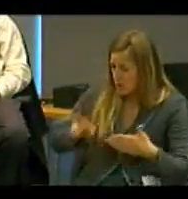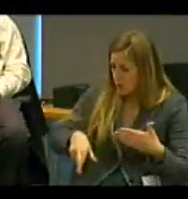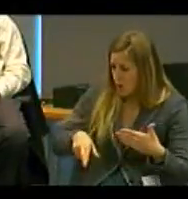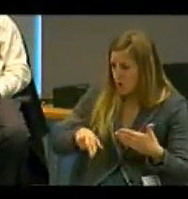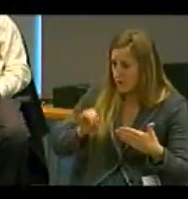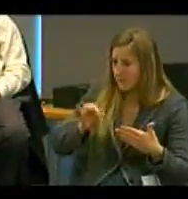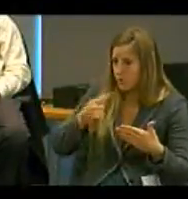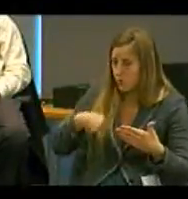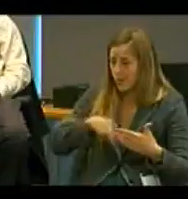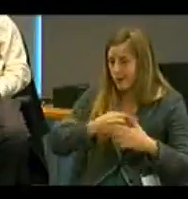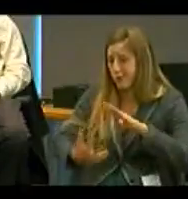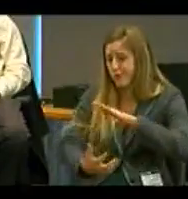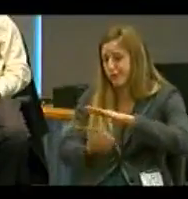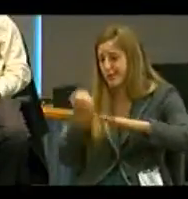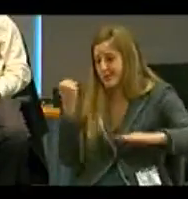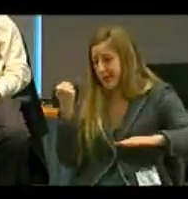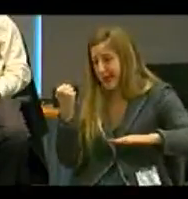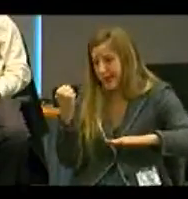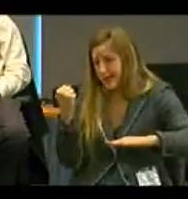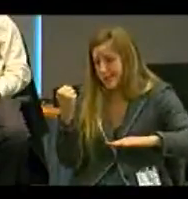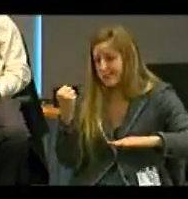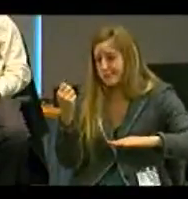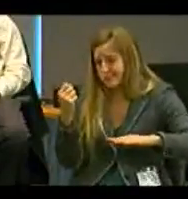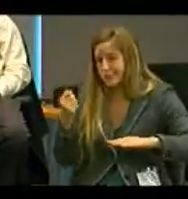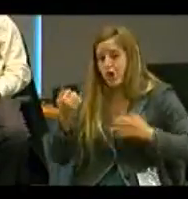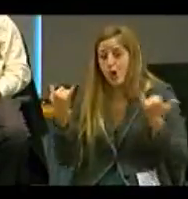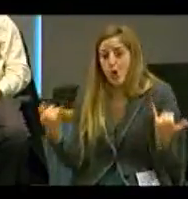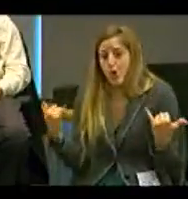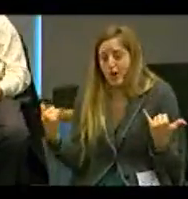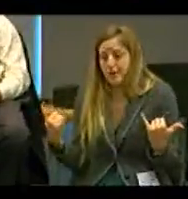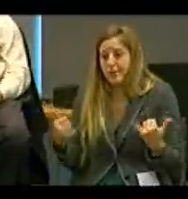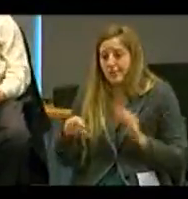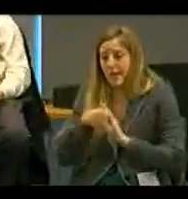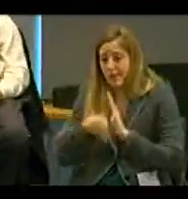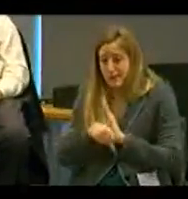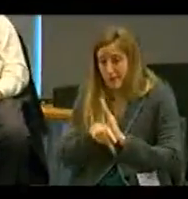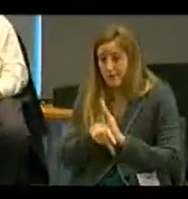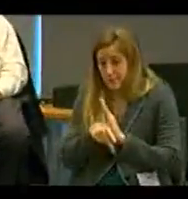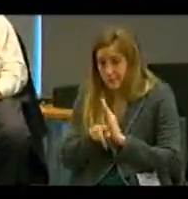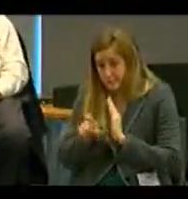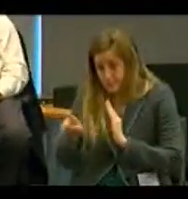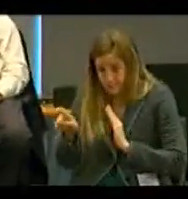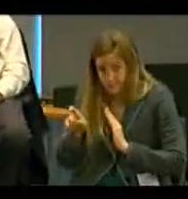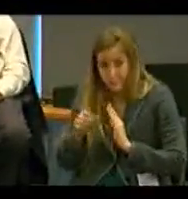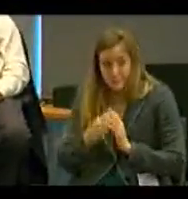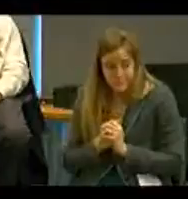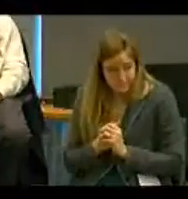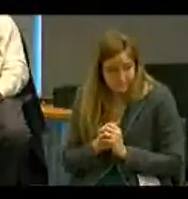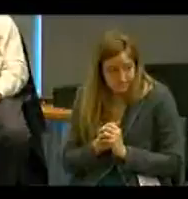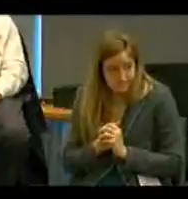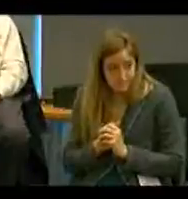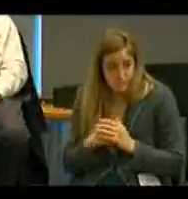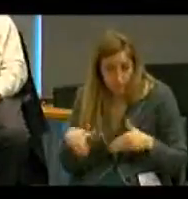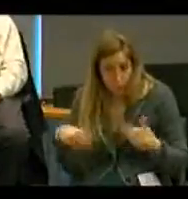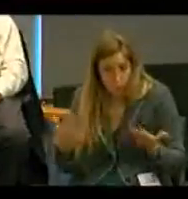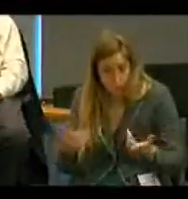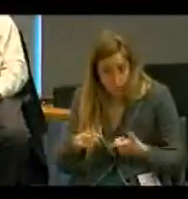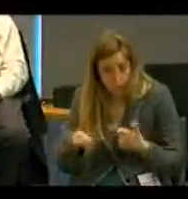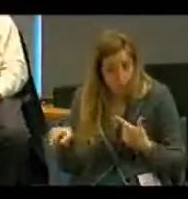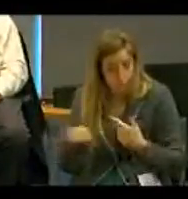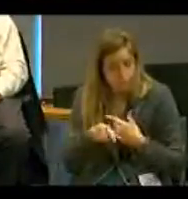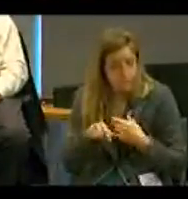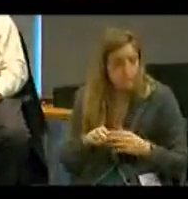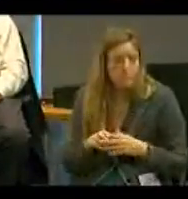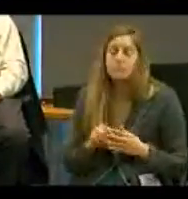to rescind current policy? So I open that up. Dr. Morris, Dr. Lucen, Mr. Eaton. So just